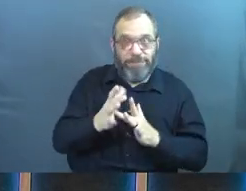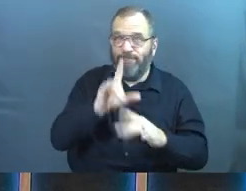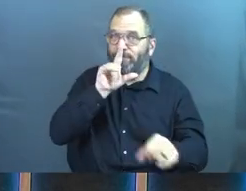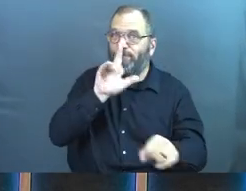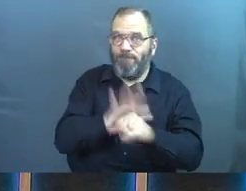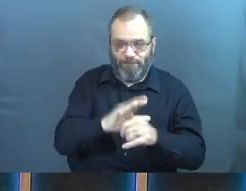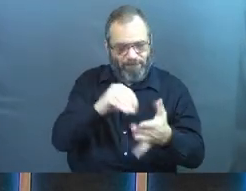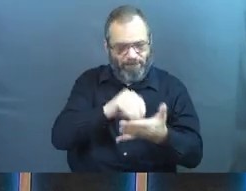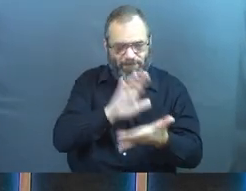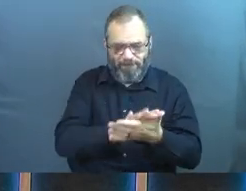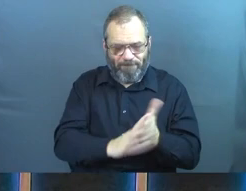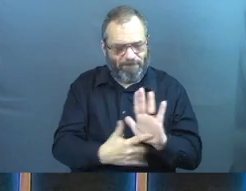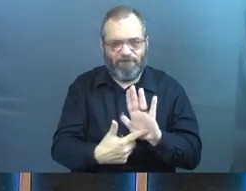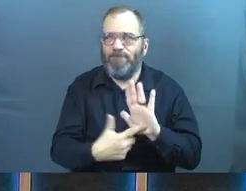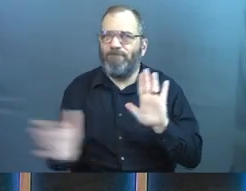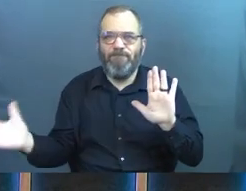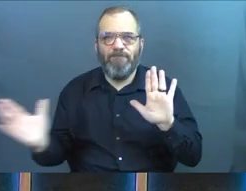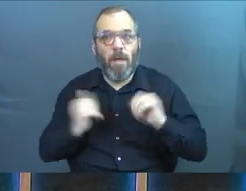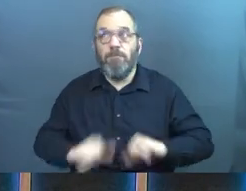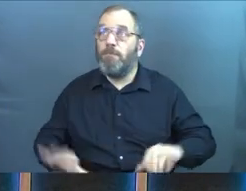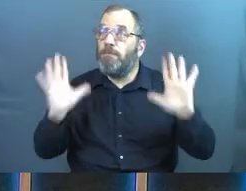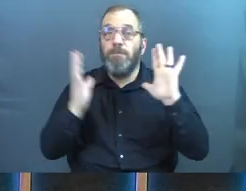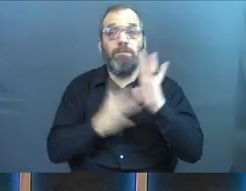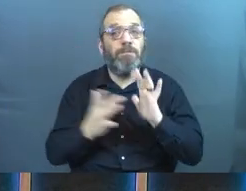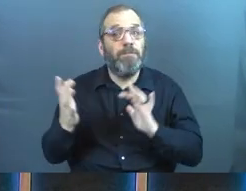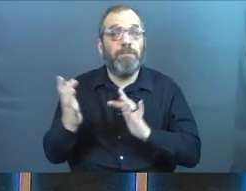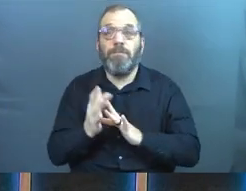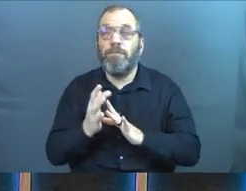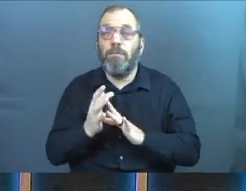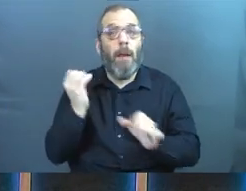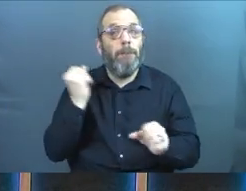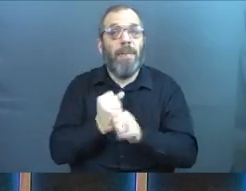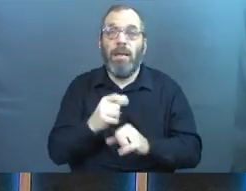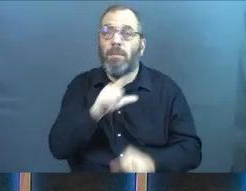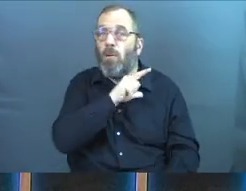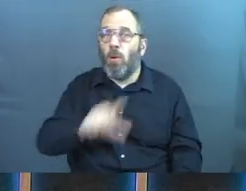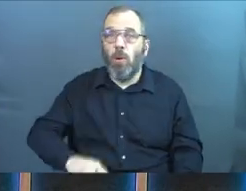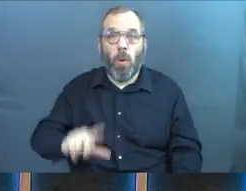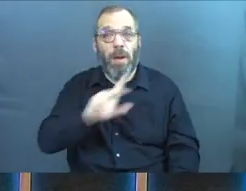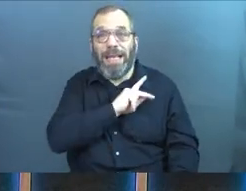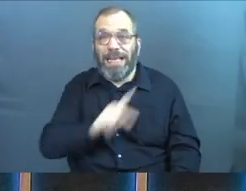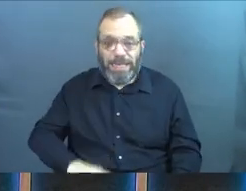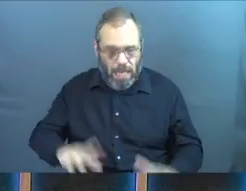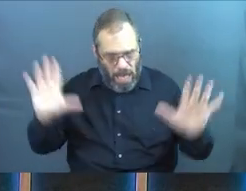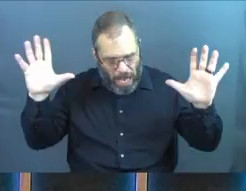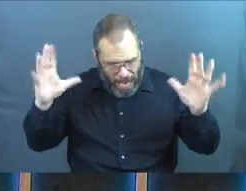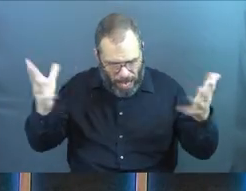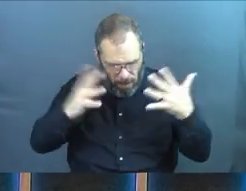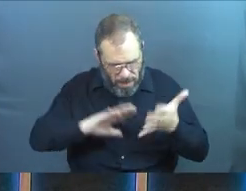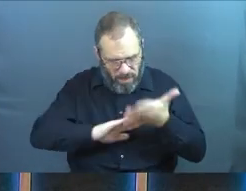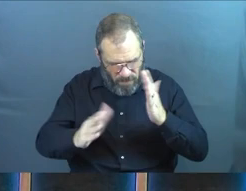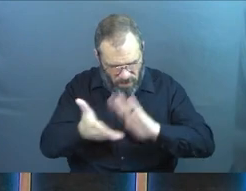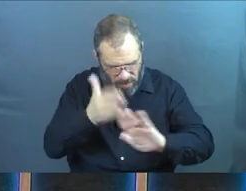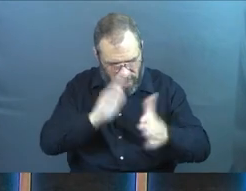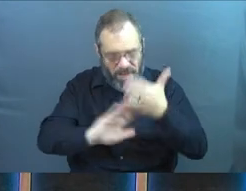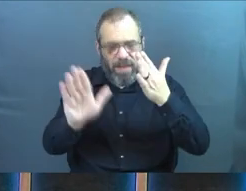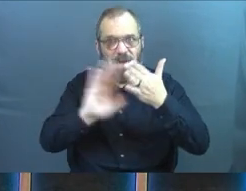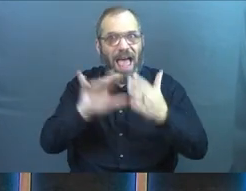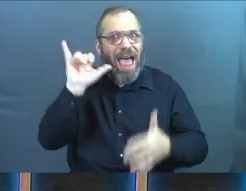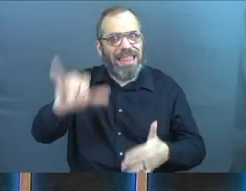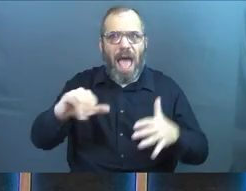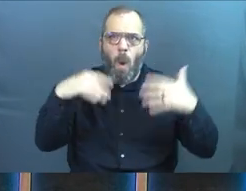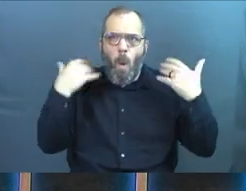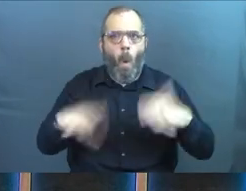sealed. If you decided to surrender your life to Jesus Christ, make him your Lord and King, and say, I want to be forgiven by you, which